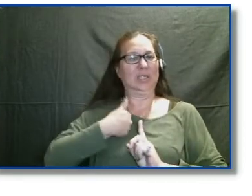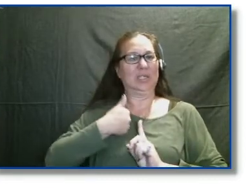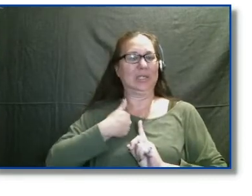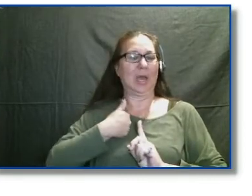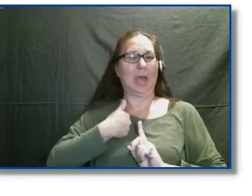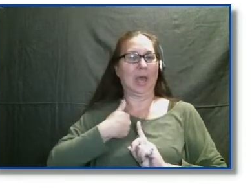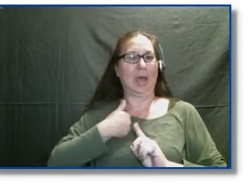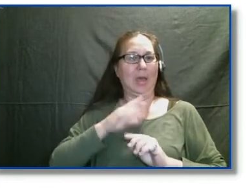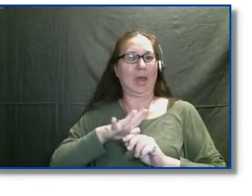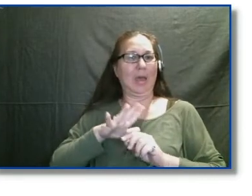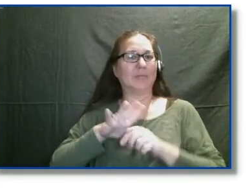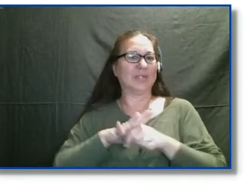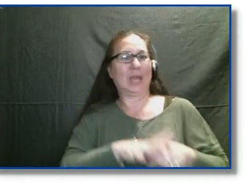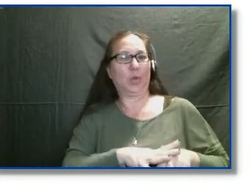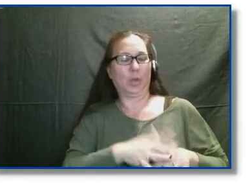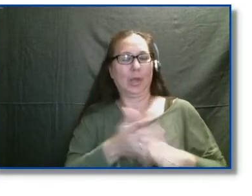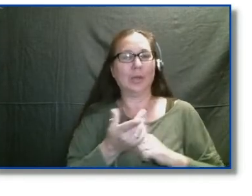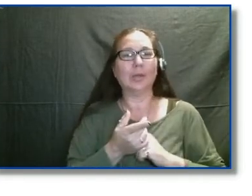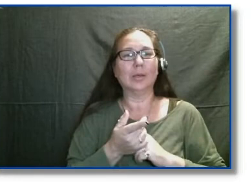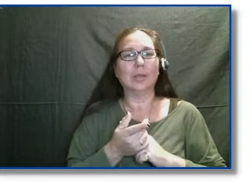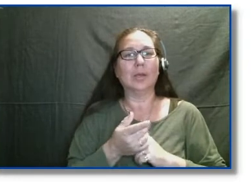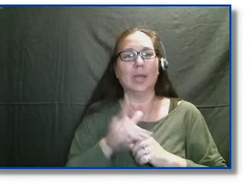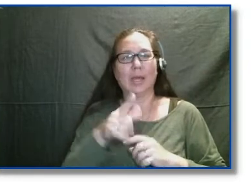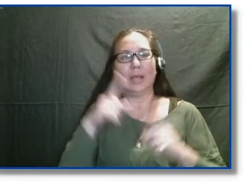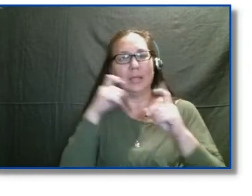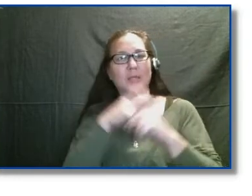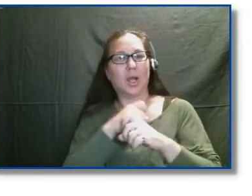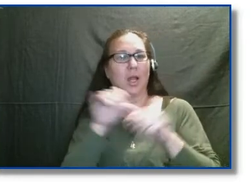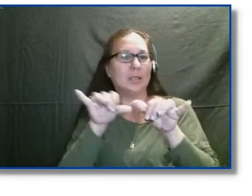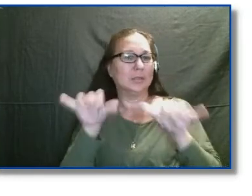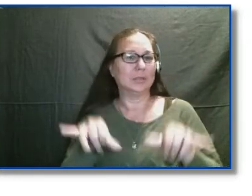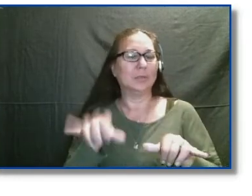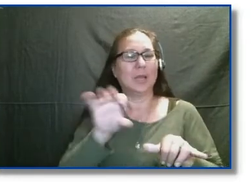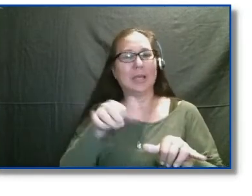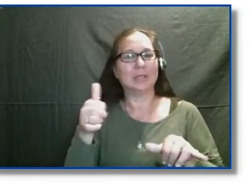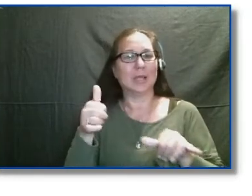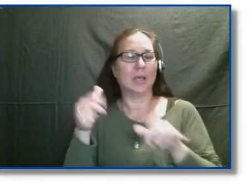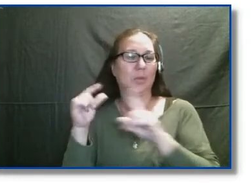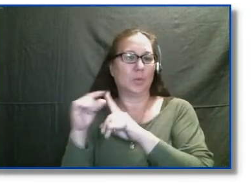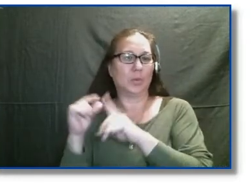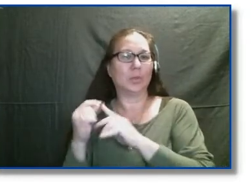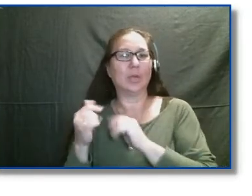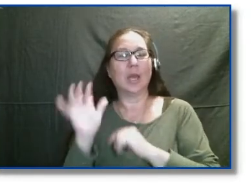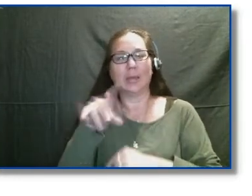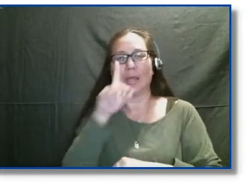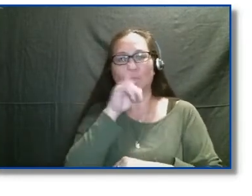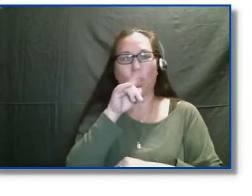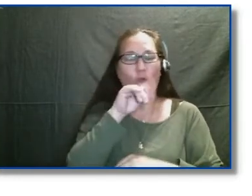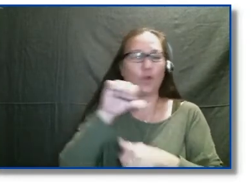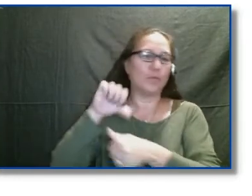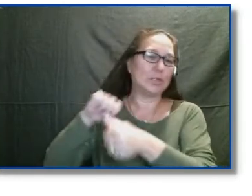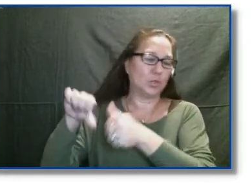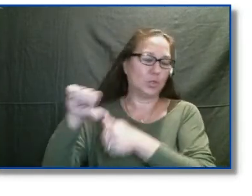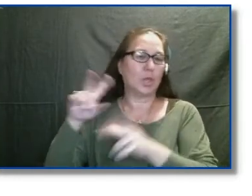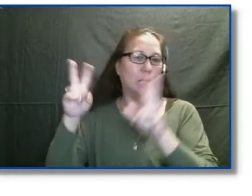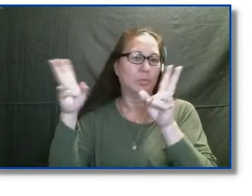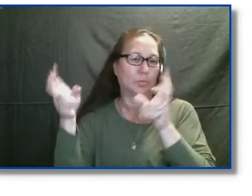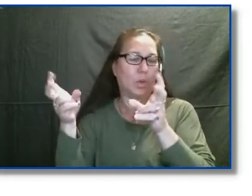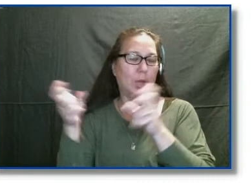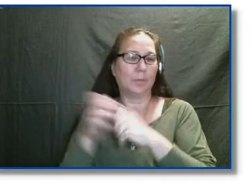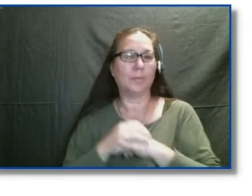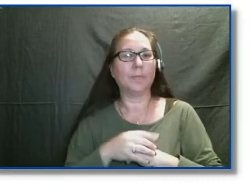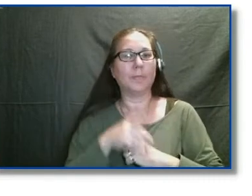in this kind of study of complex systems. So that's another work entitled Artificial Society. And these are more recent